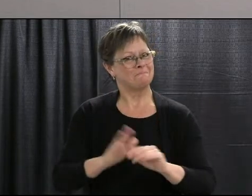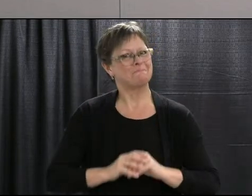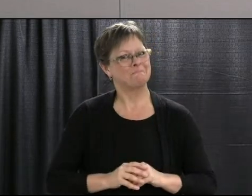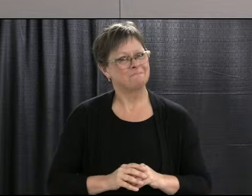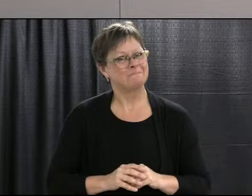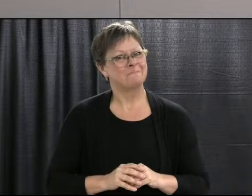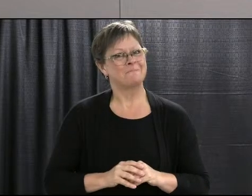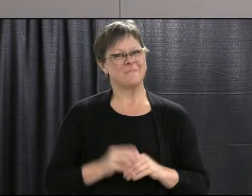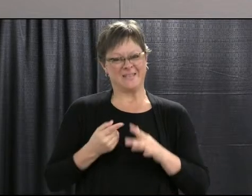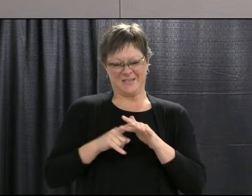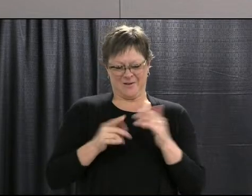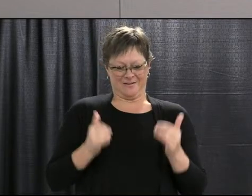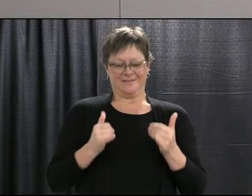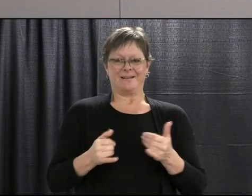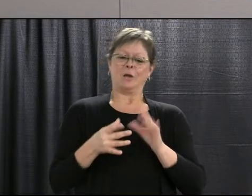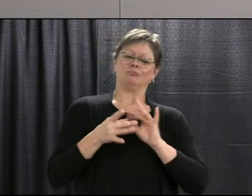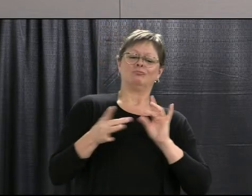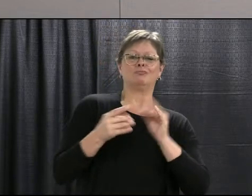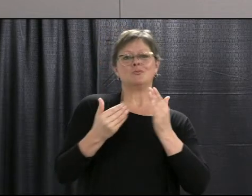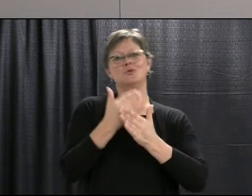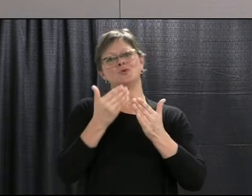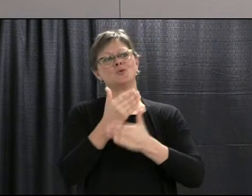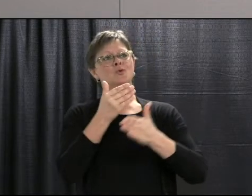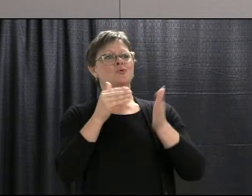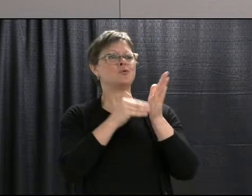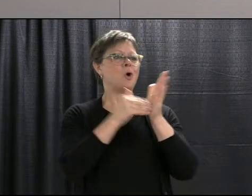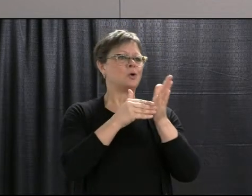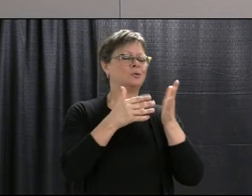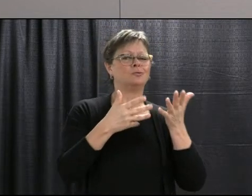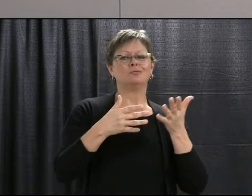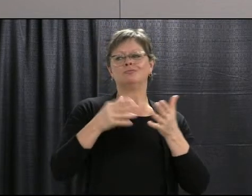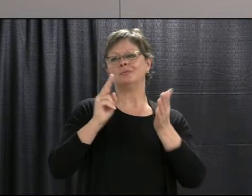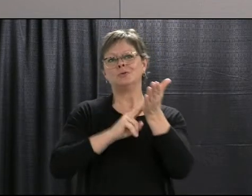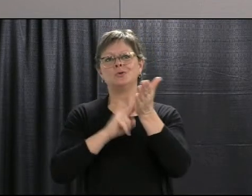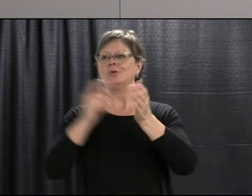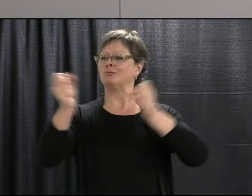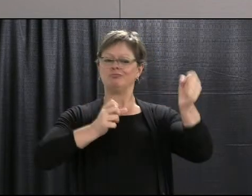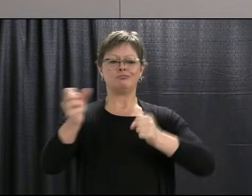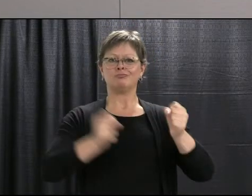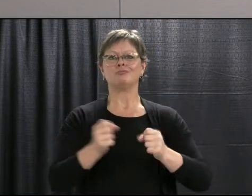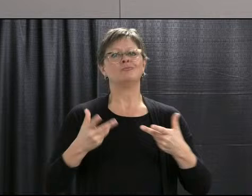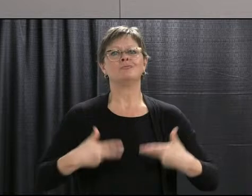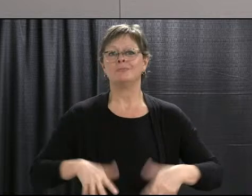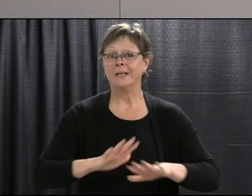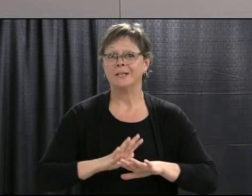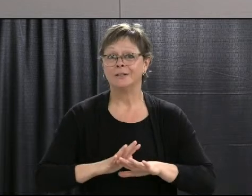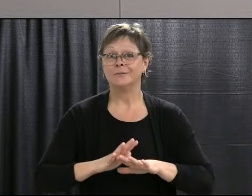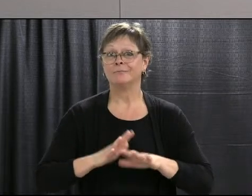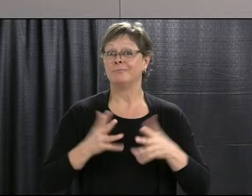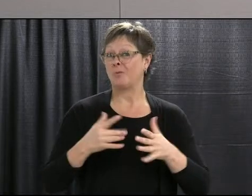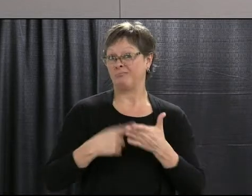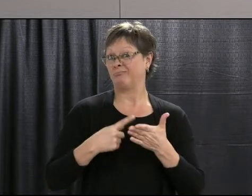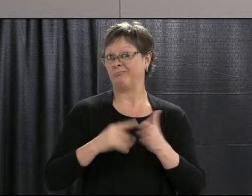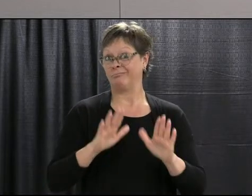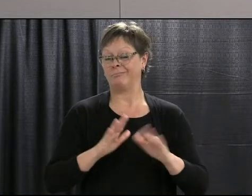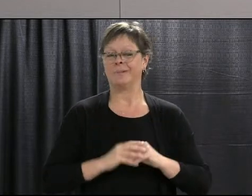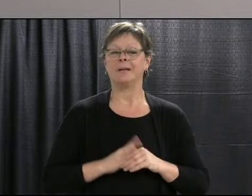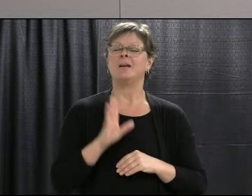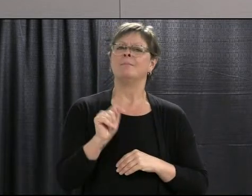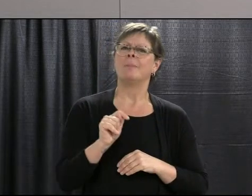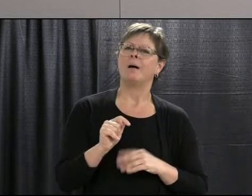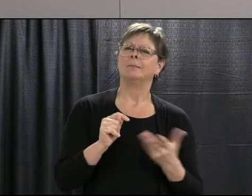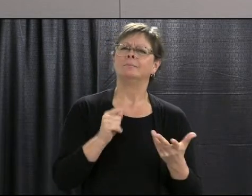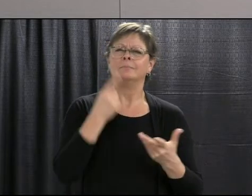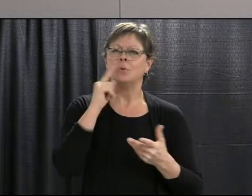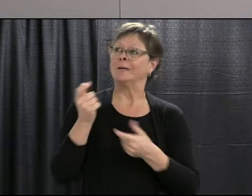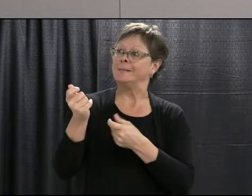off this briefing talking about new physicians and nurses that have joined the province. You know, to really get great people, they have